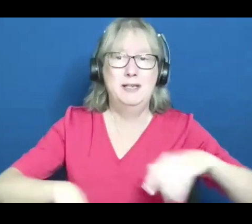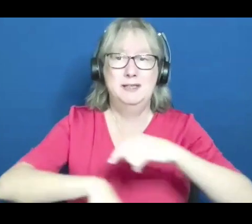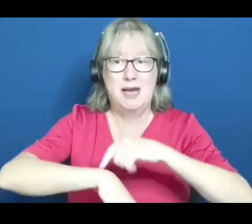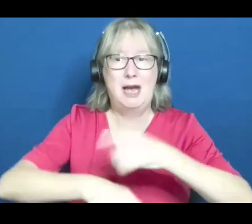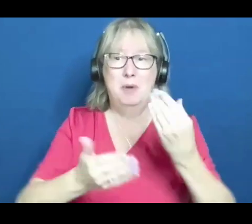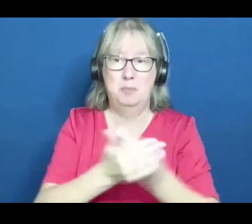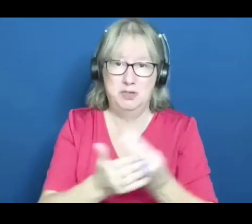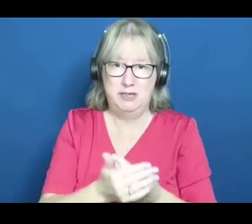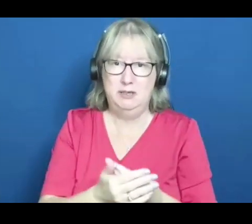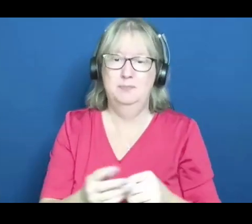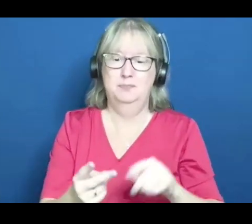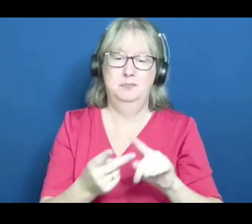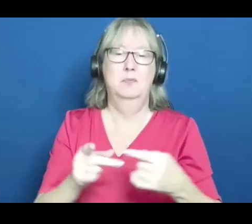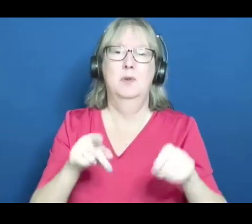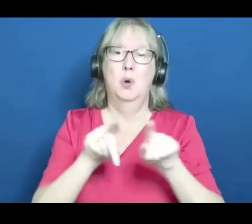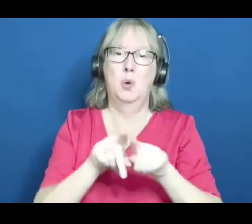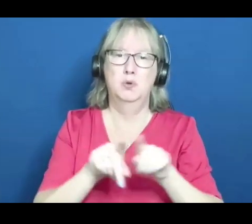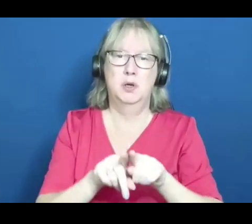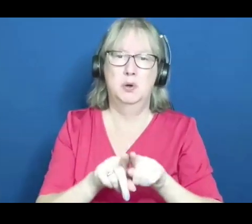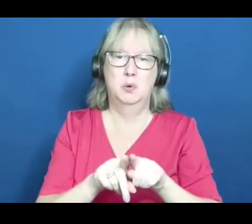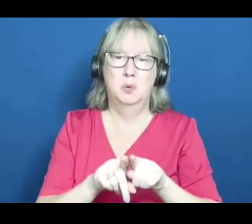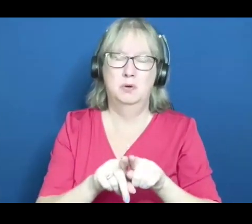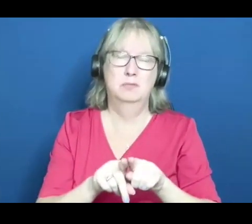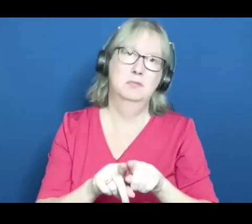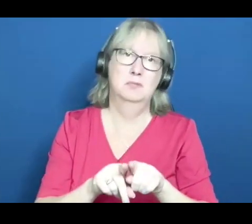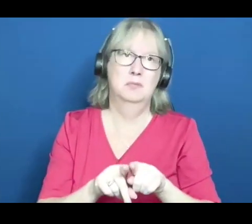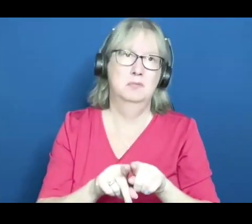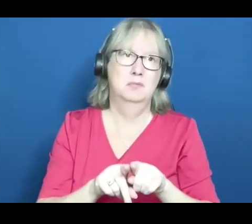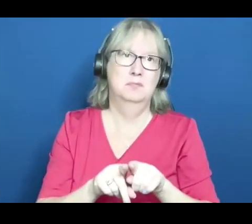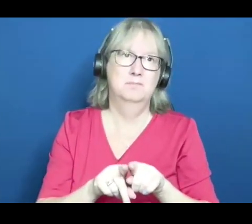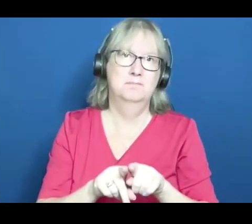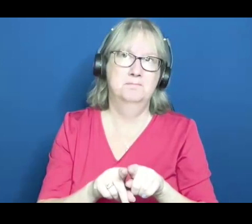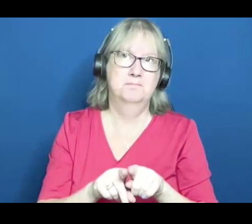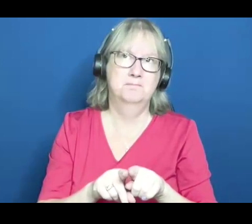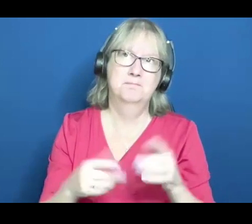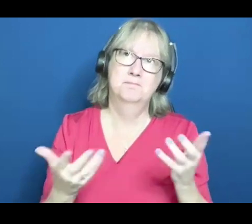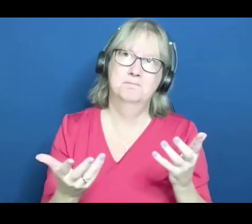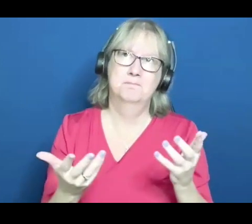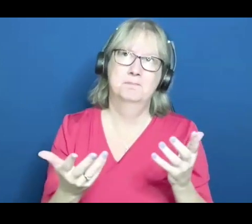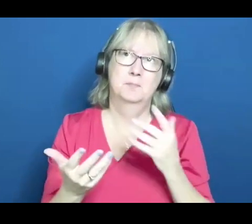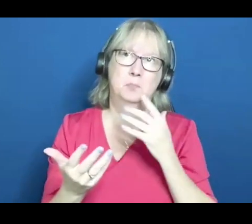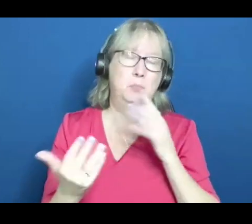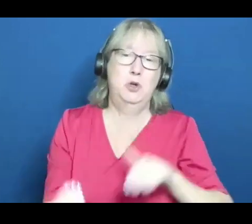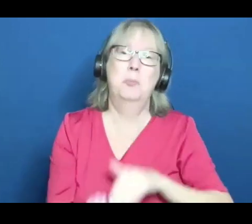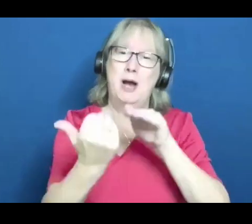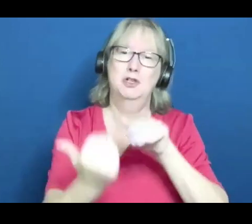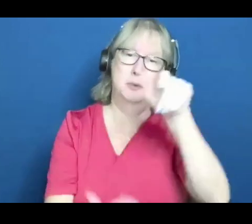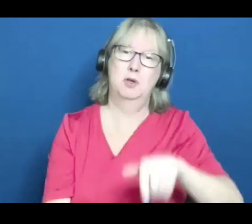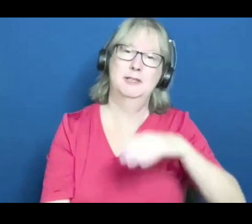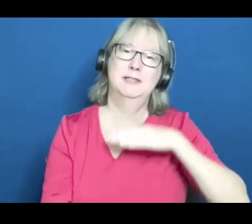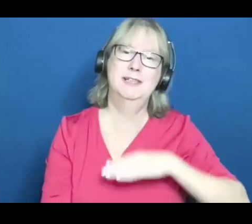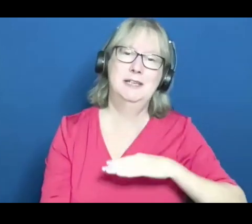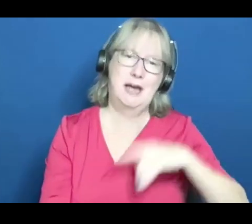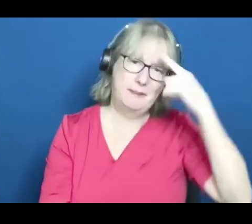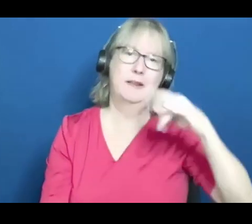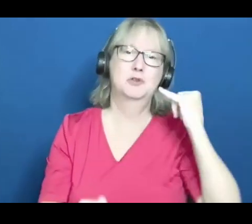money. And also underspecifying equipment and you know, not meeting the need. That's probably